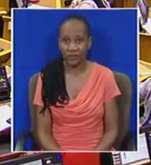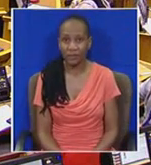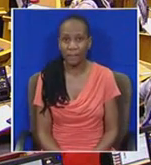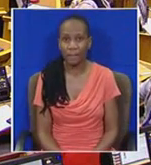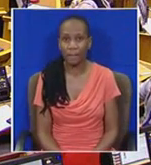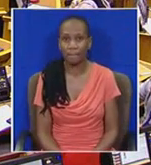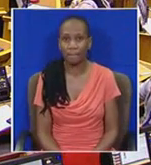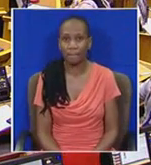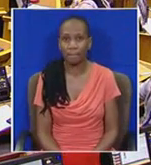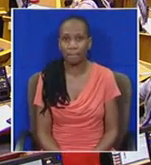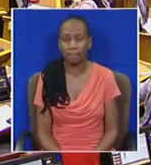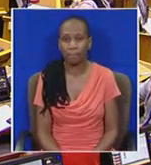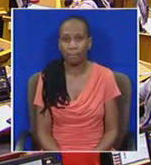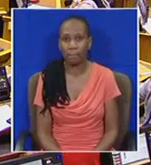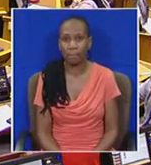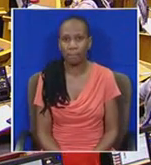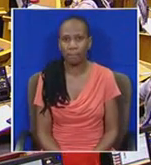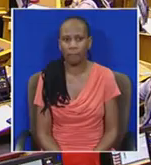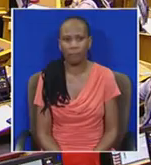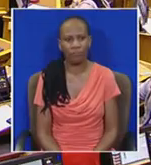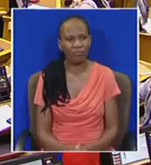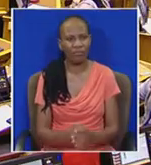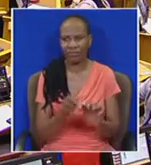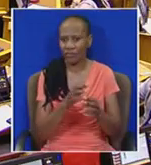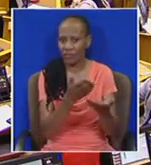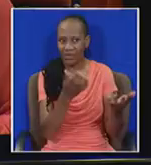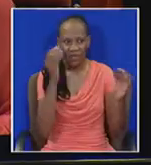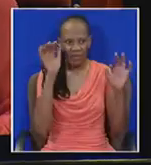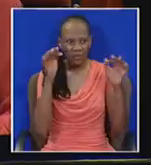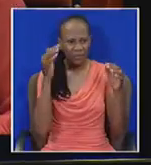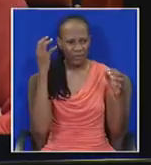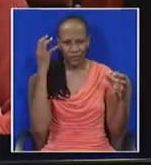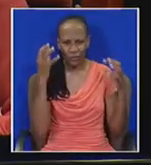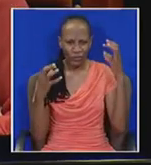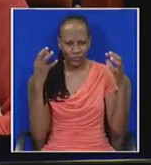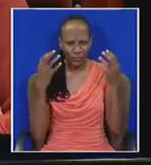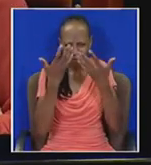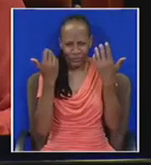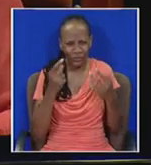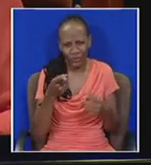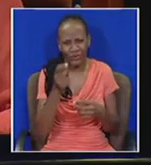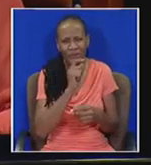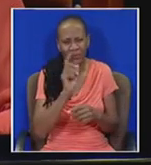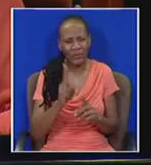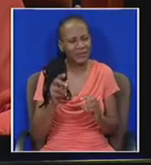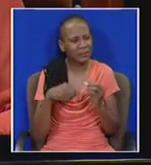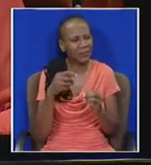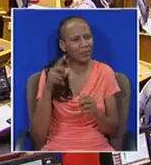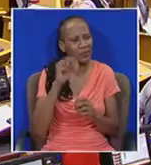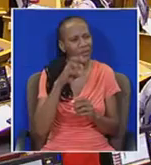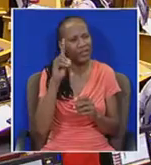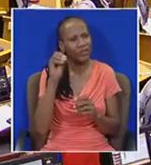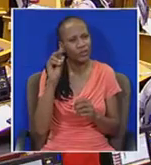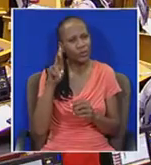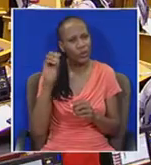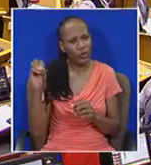People hadn't gotten the news about Peter Ndoro, so there's a bit of confusion. I am so sorry. I was conveying